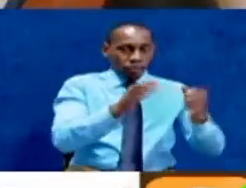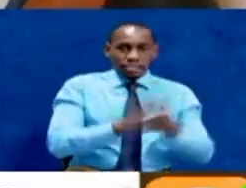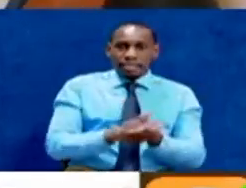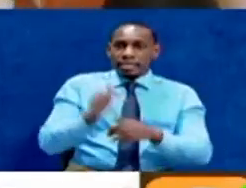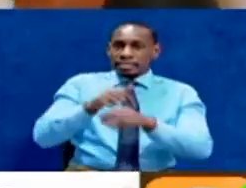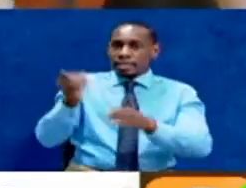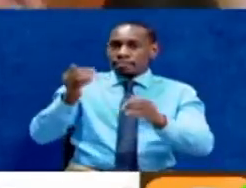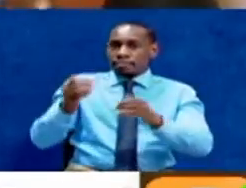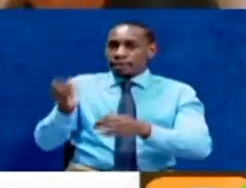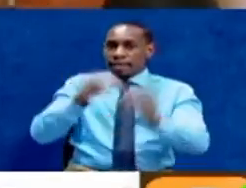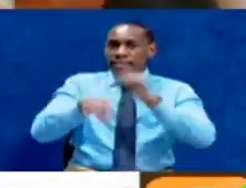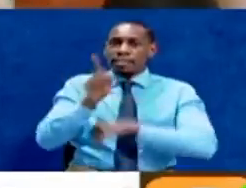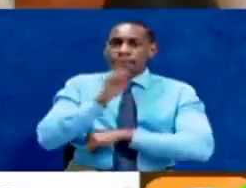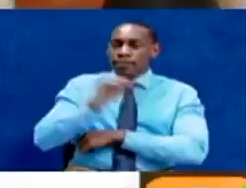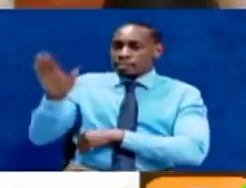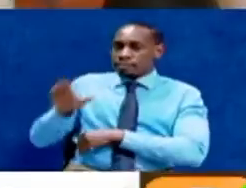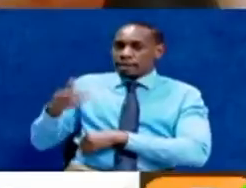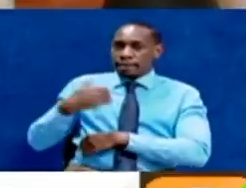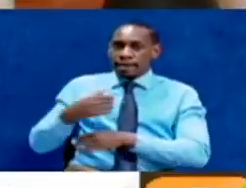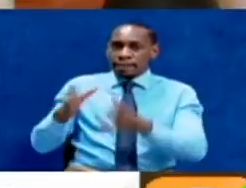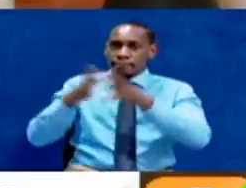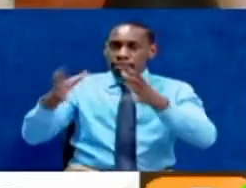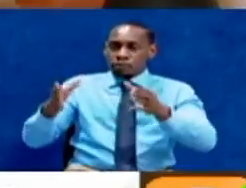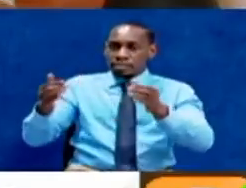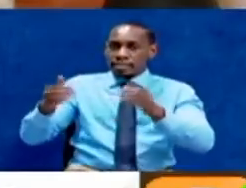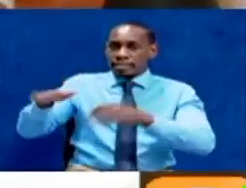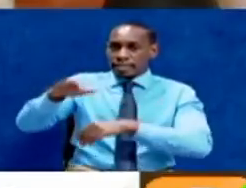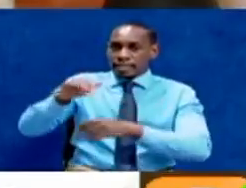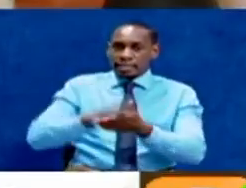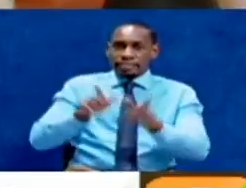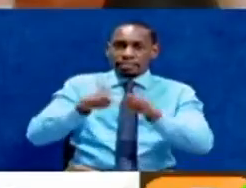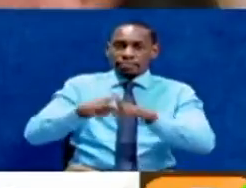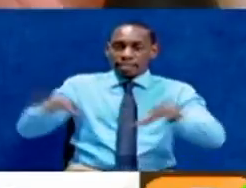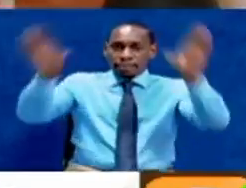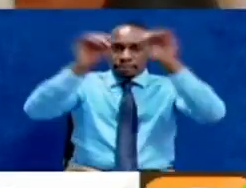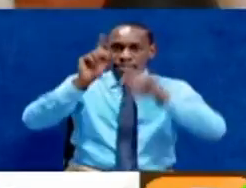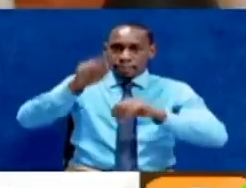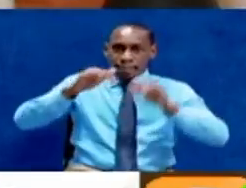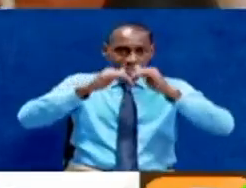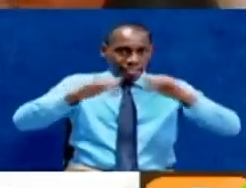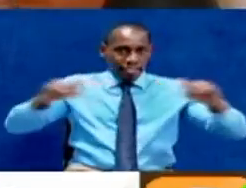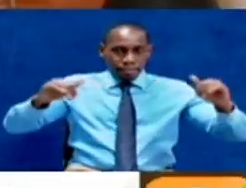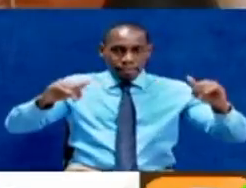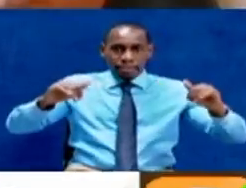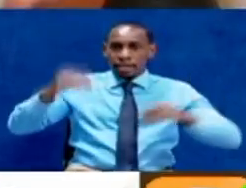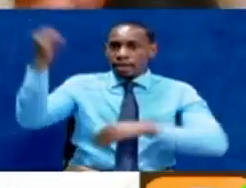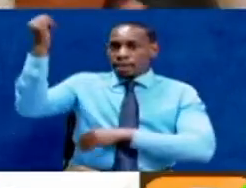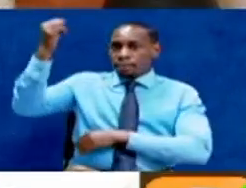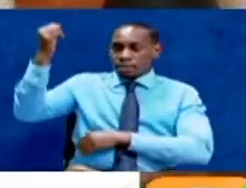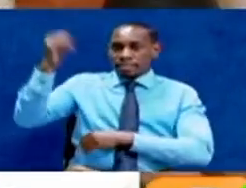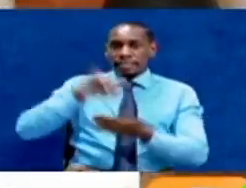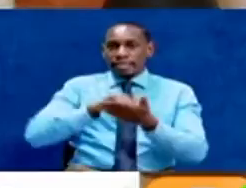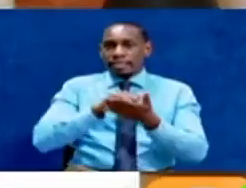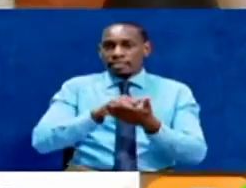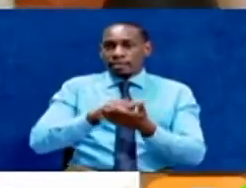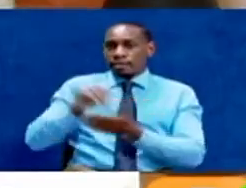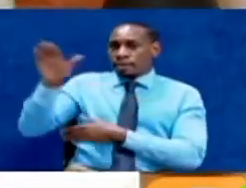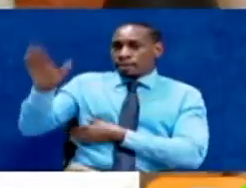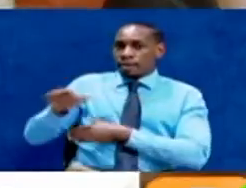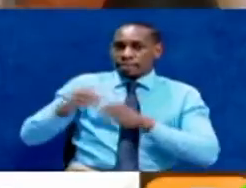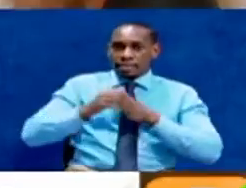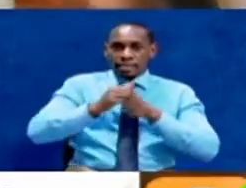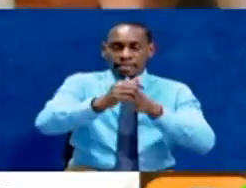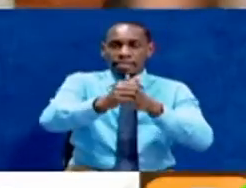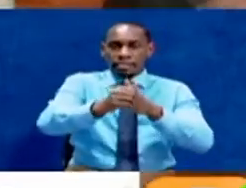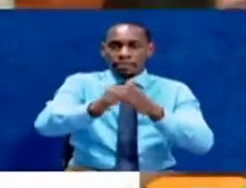you get elected into parliament and you have a majority side and you are the president, you now are supposed to divorce your structure of politics, which is your parliamentary